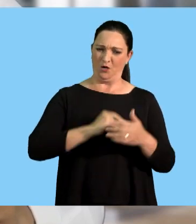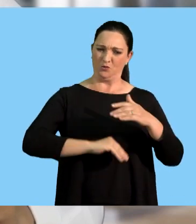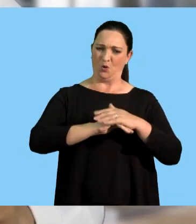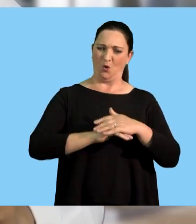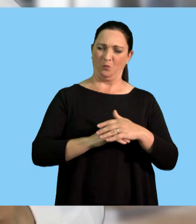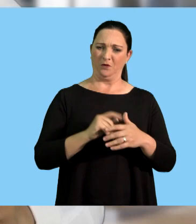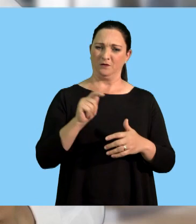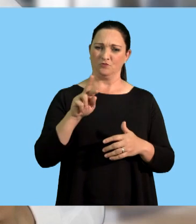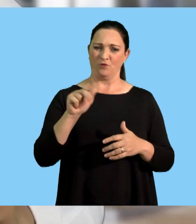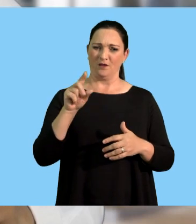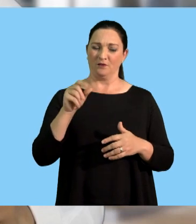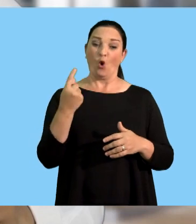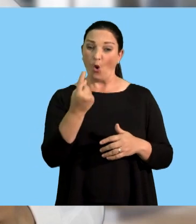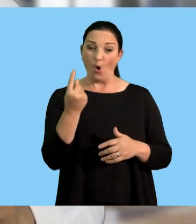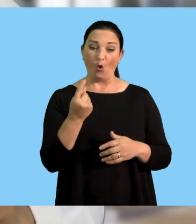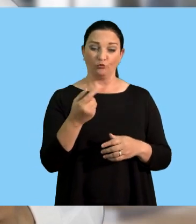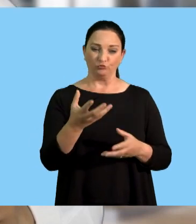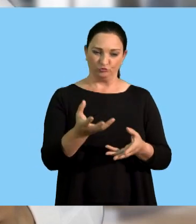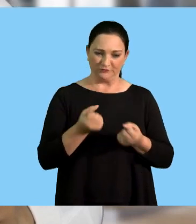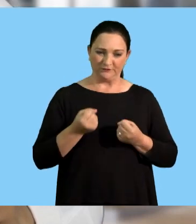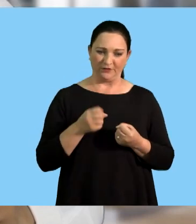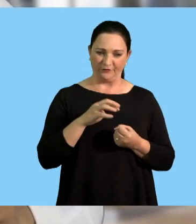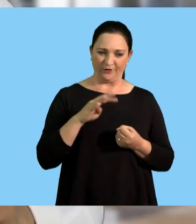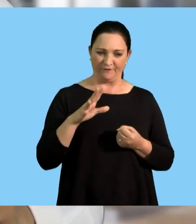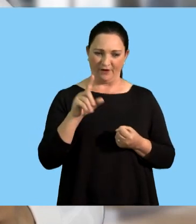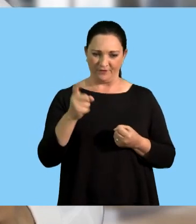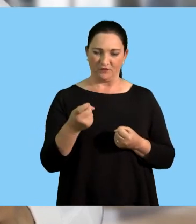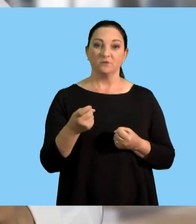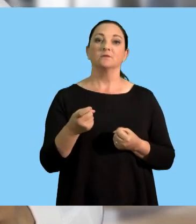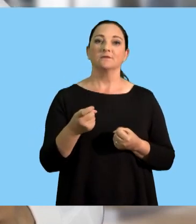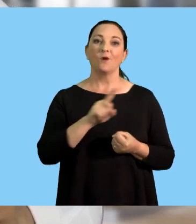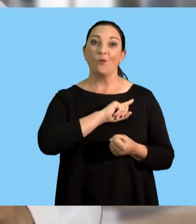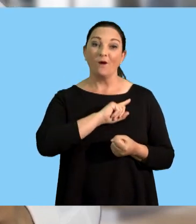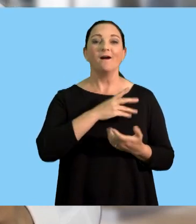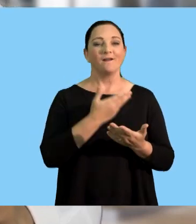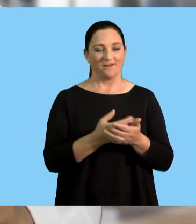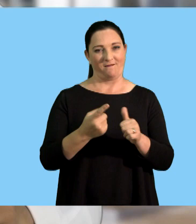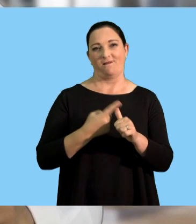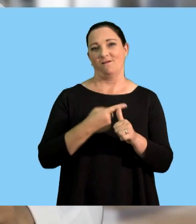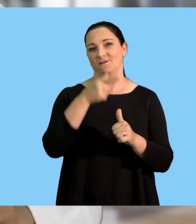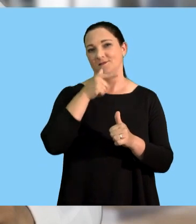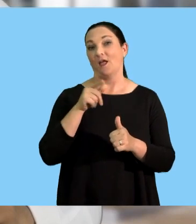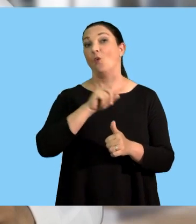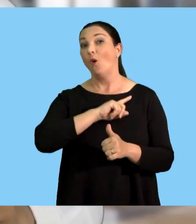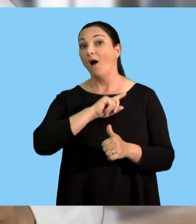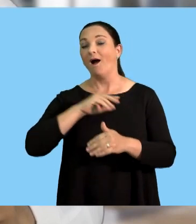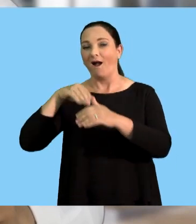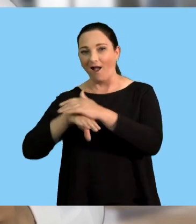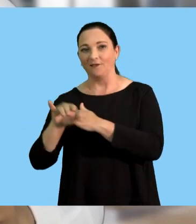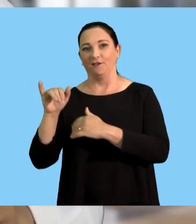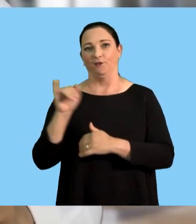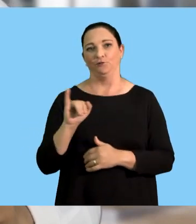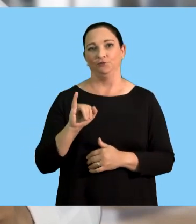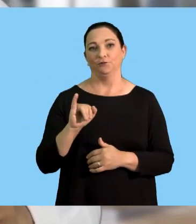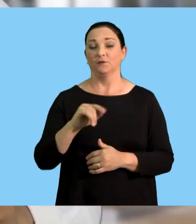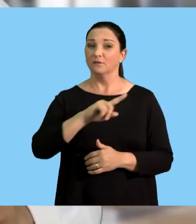receive 45,000 instead of 60? So you should explain that this is because Top Trader is underinsured, and in a case of